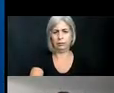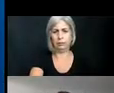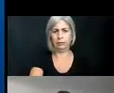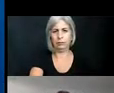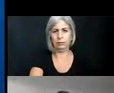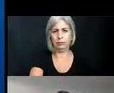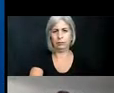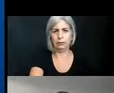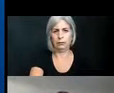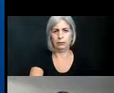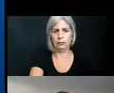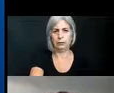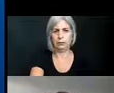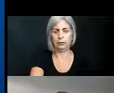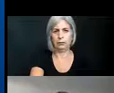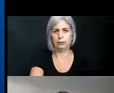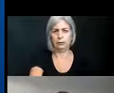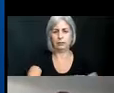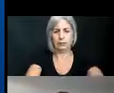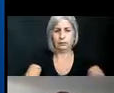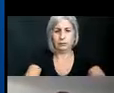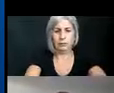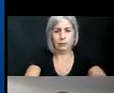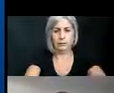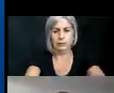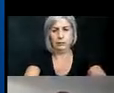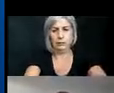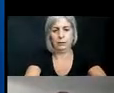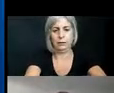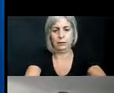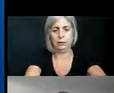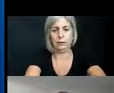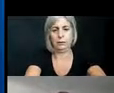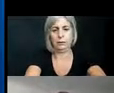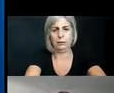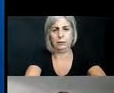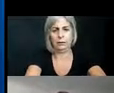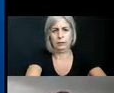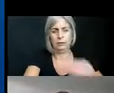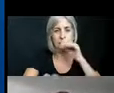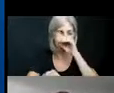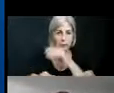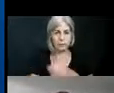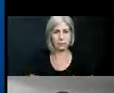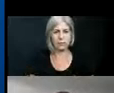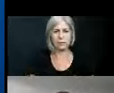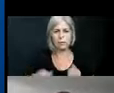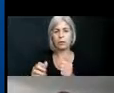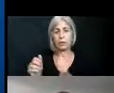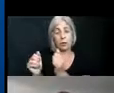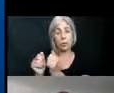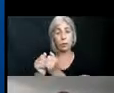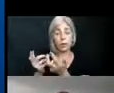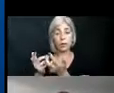So another issue associated with oceans and climate change is ocean acidification. So with the carbon dioxide that we are emitting,